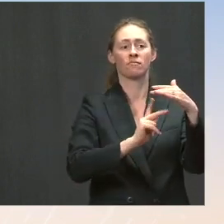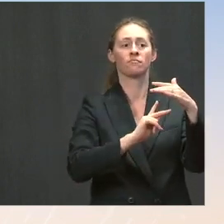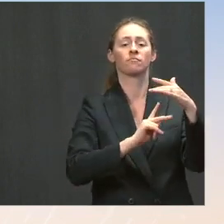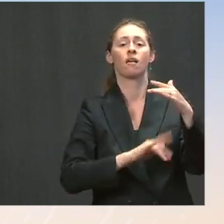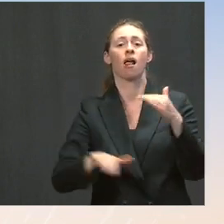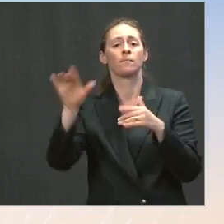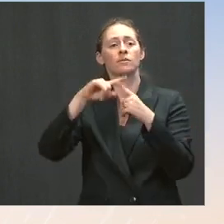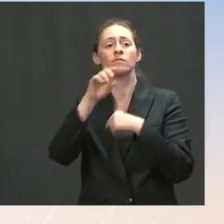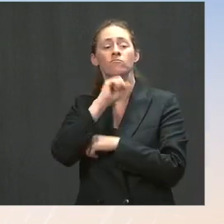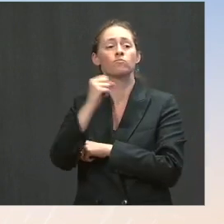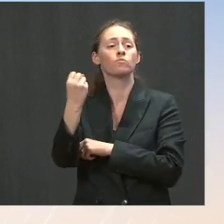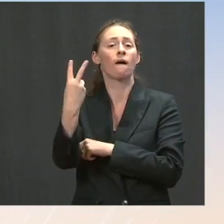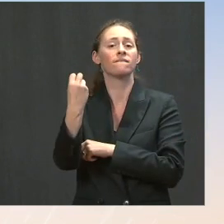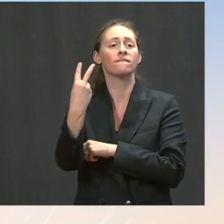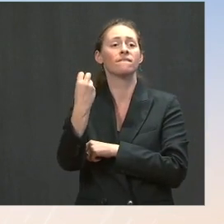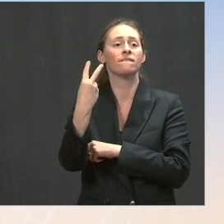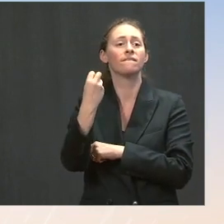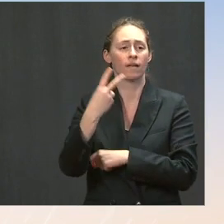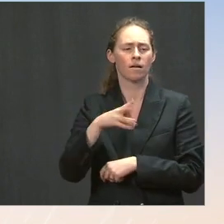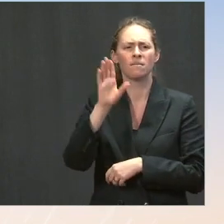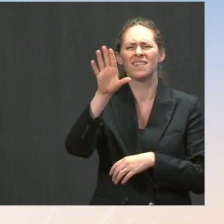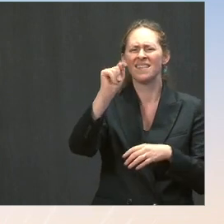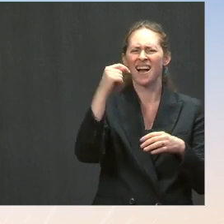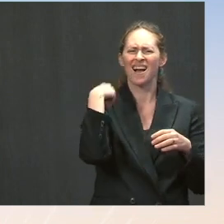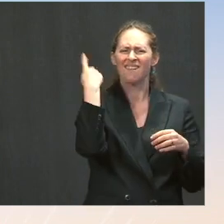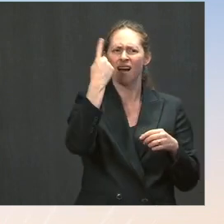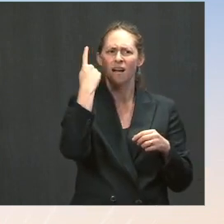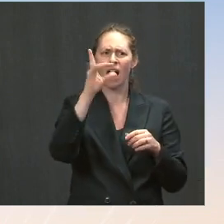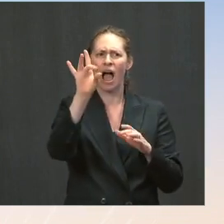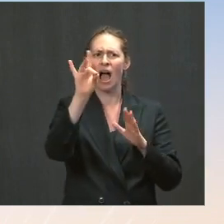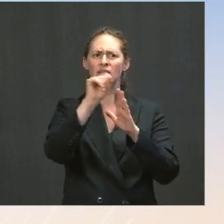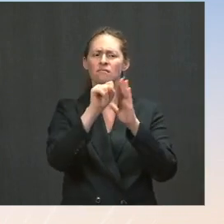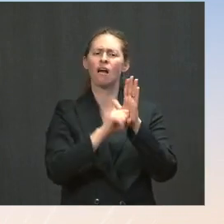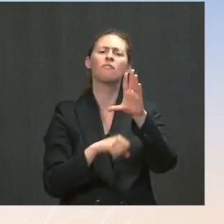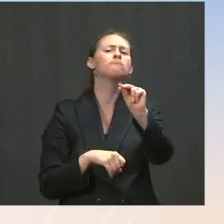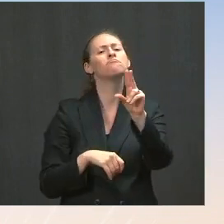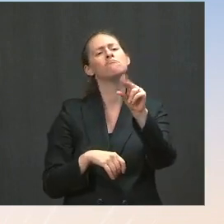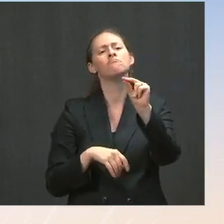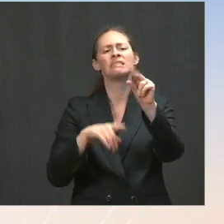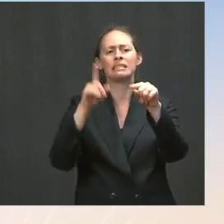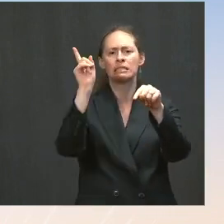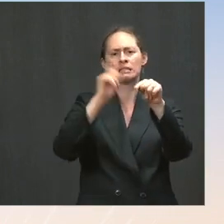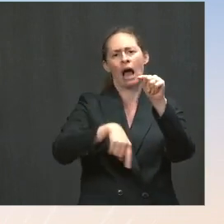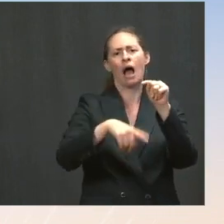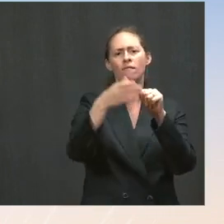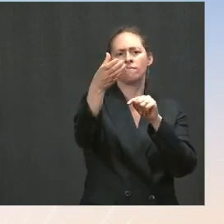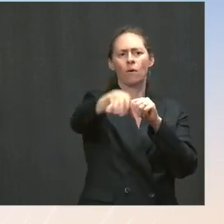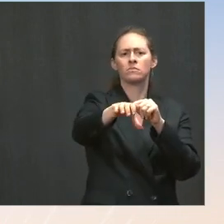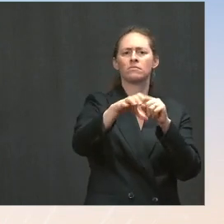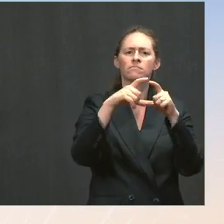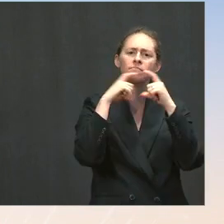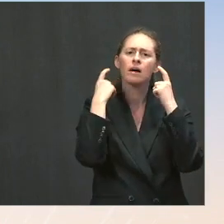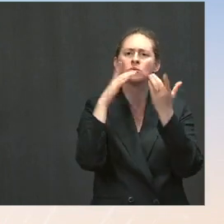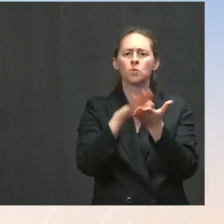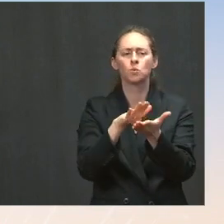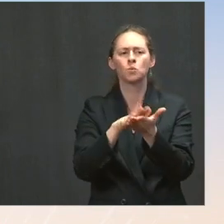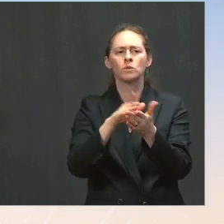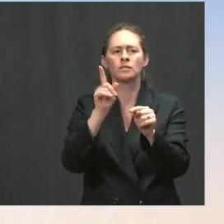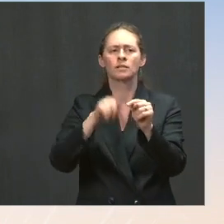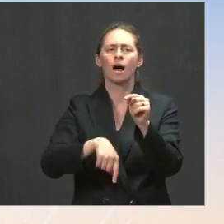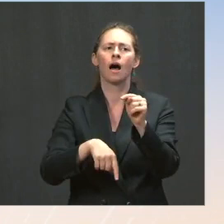their districts from requiring a mask in schools. So what are parents who have children in those schools, in those states, supposed to